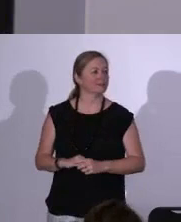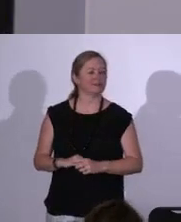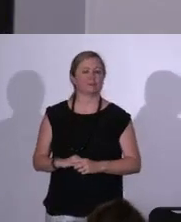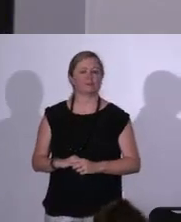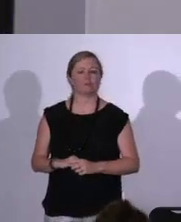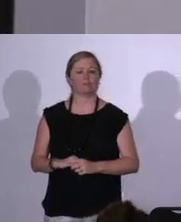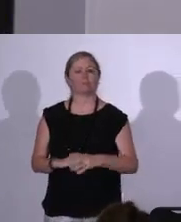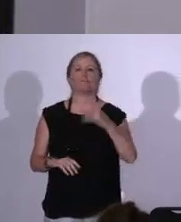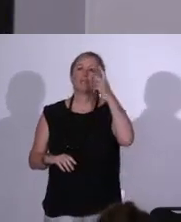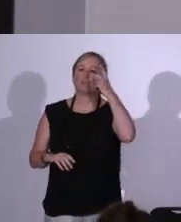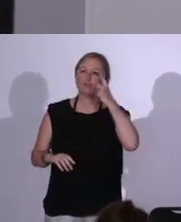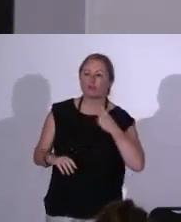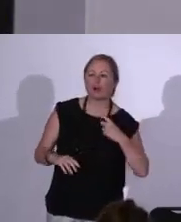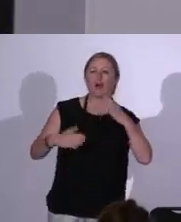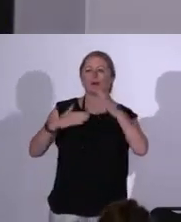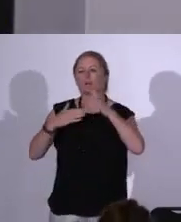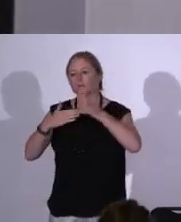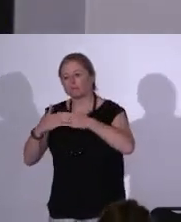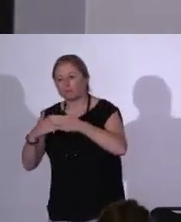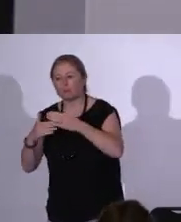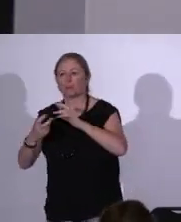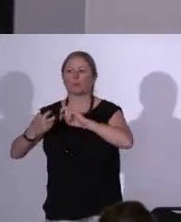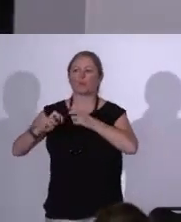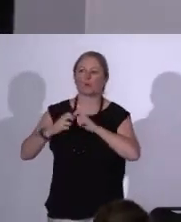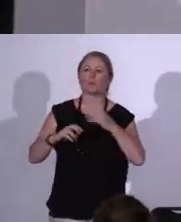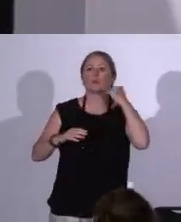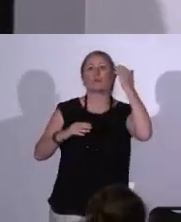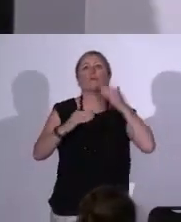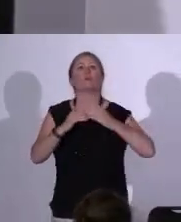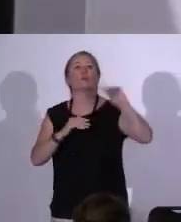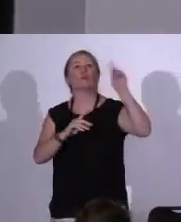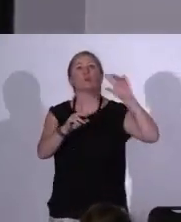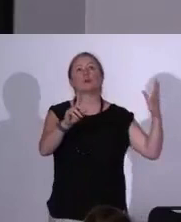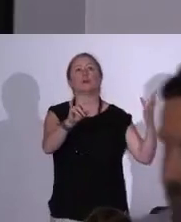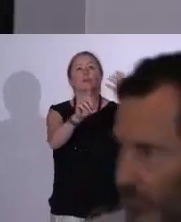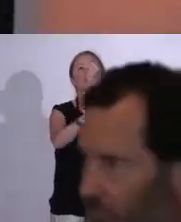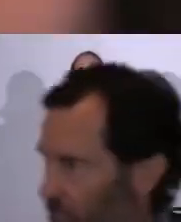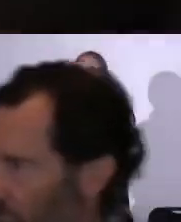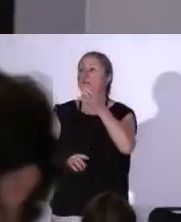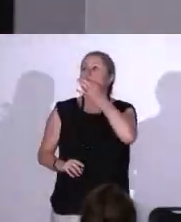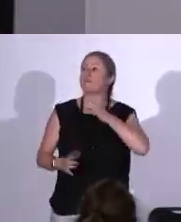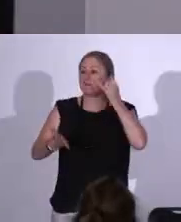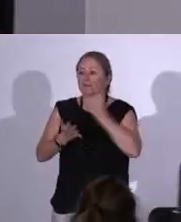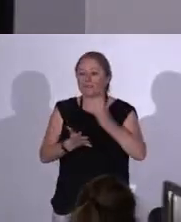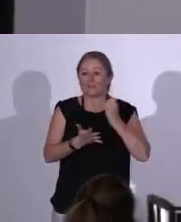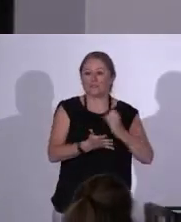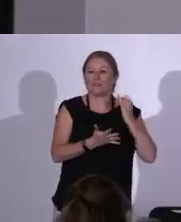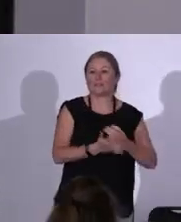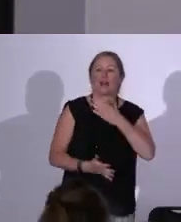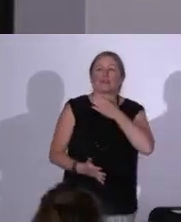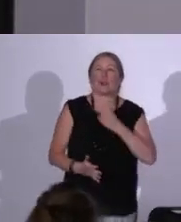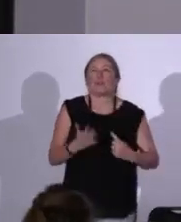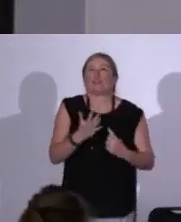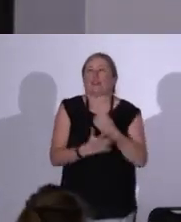trials and tribulations, aspirations for the future, and maybe even a few failures and things that you wish had happened but